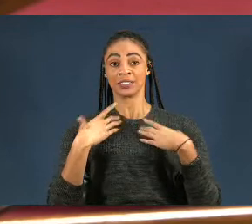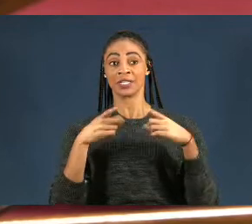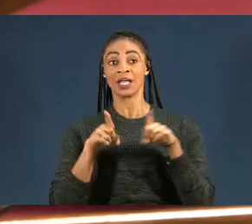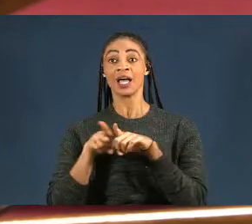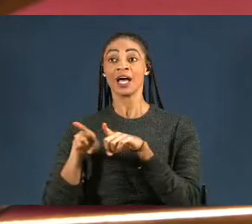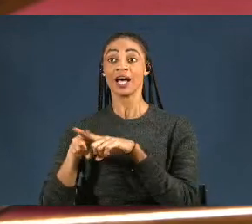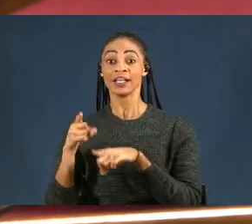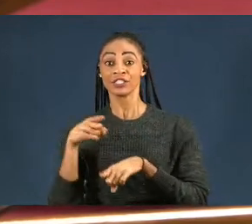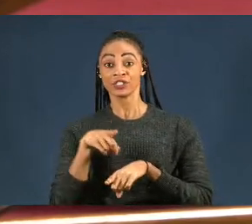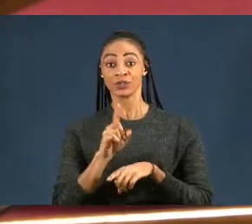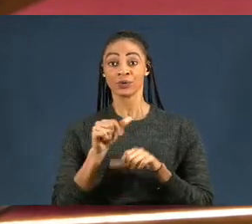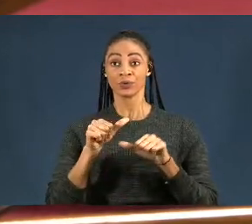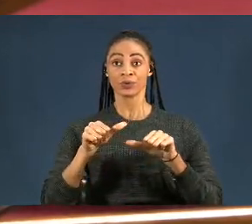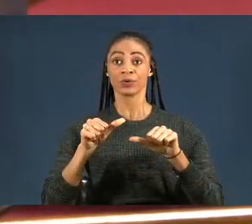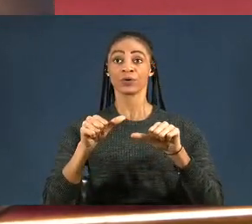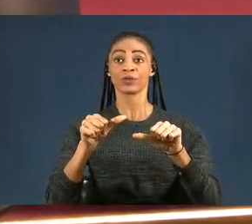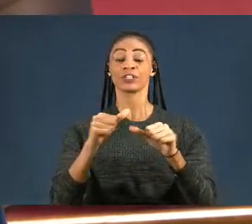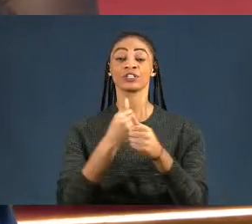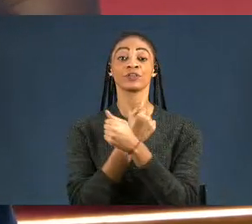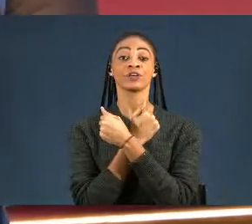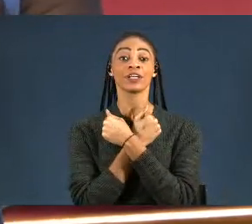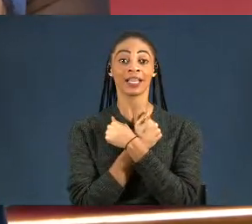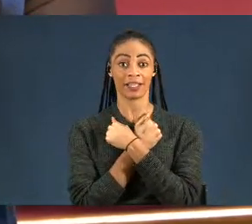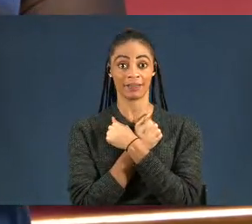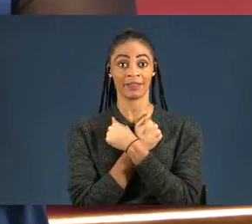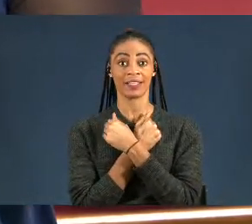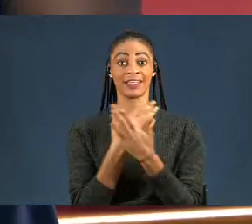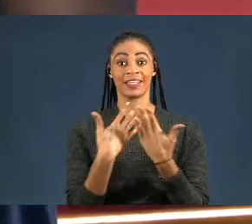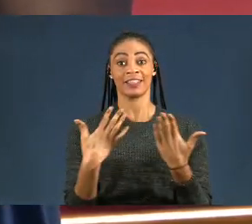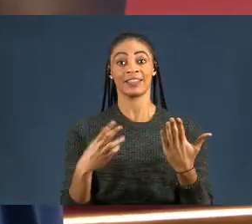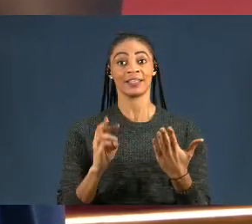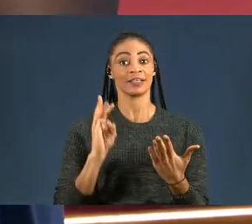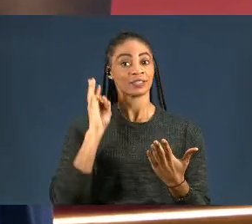consistent, things will change in your favor.